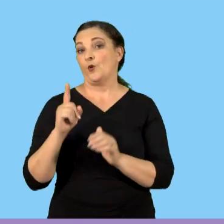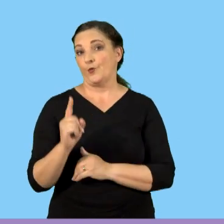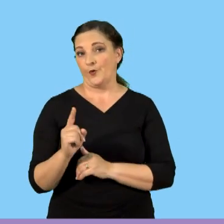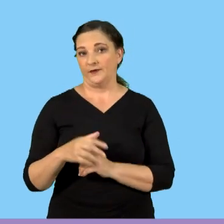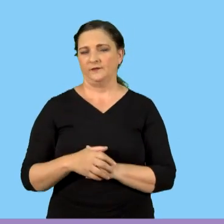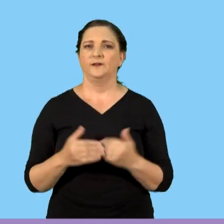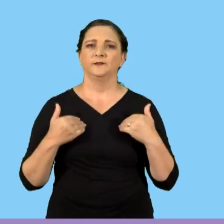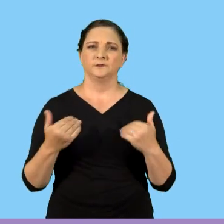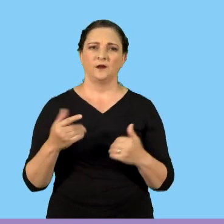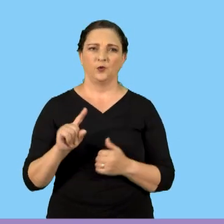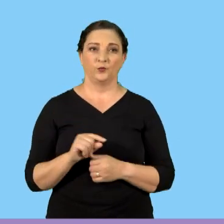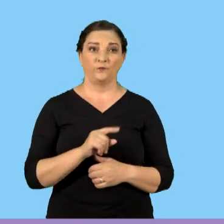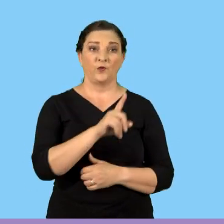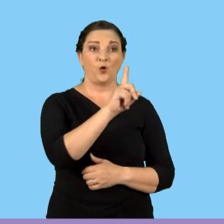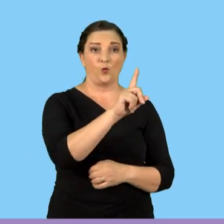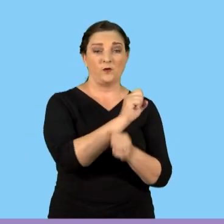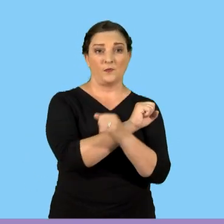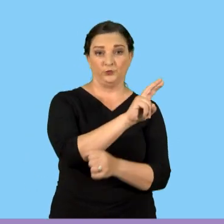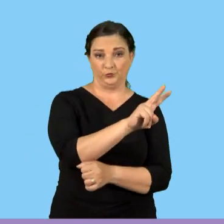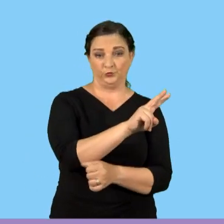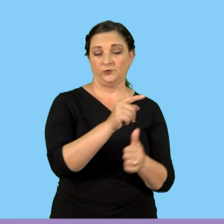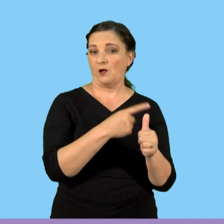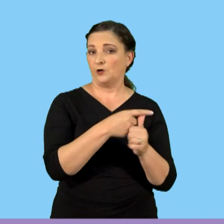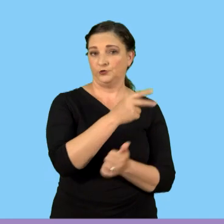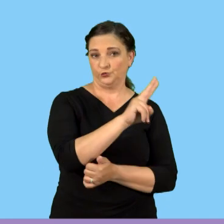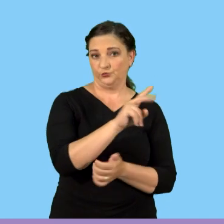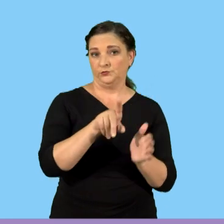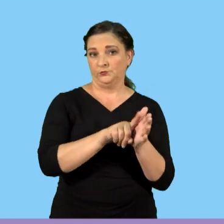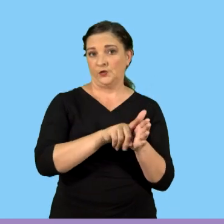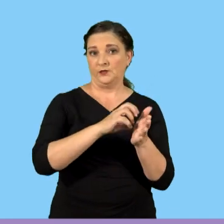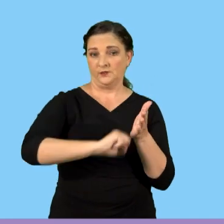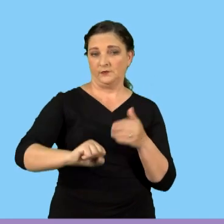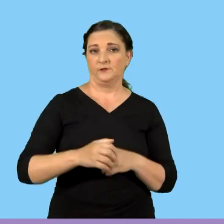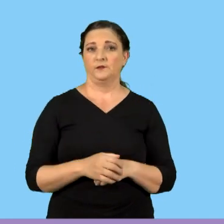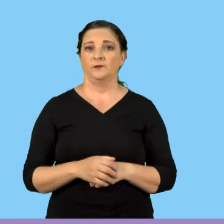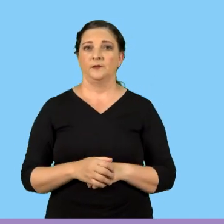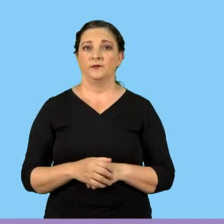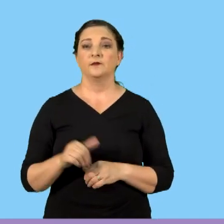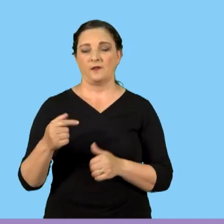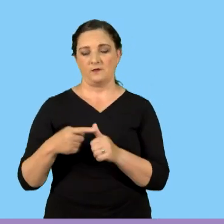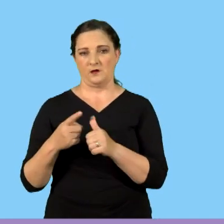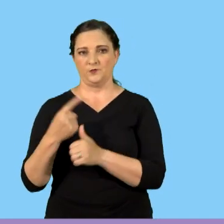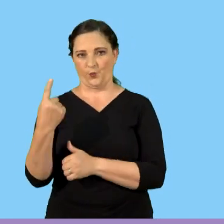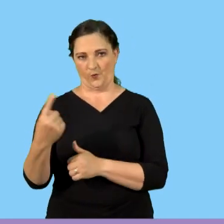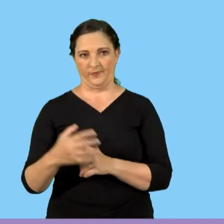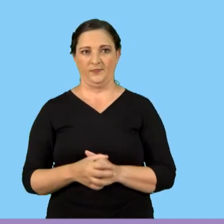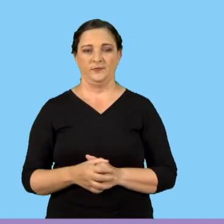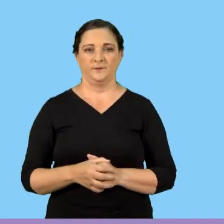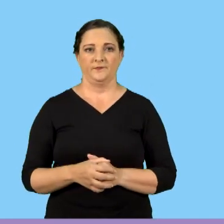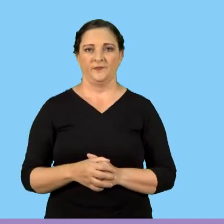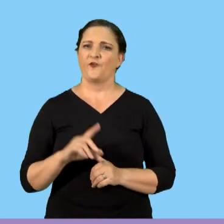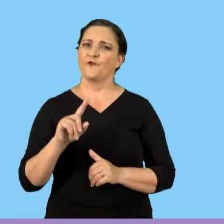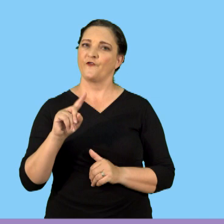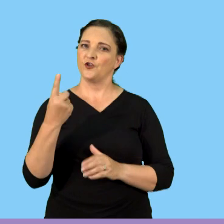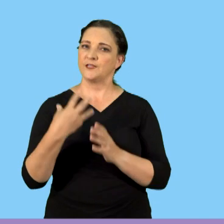subtract 1. So let's start. 1 multiplied by 2 is 2, and when we subtract 1, that is going to give us a 1.